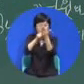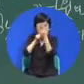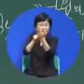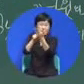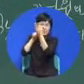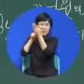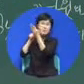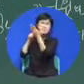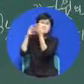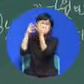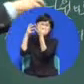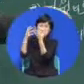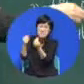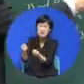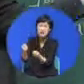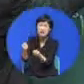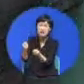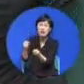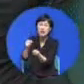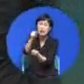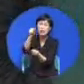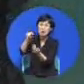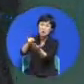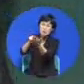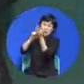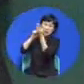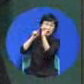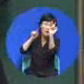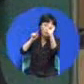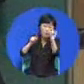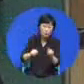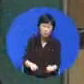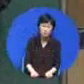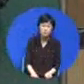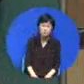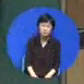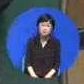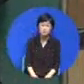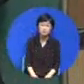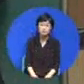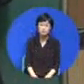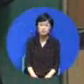prayer, the Lord revealed to him so many things.